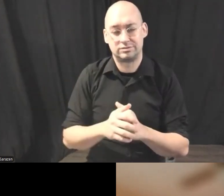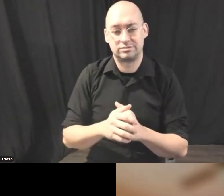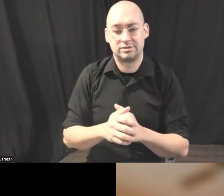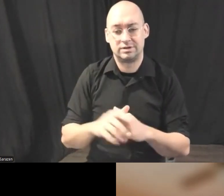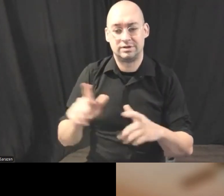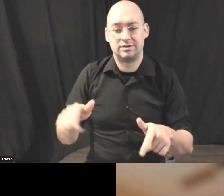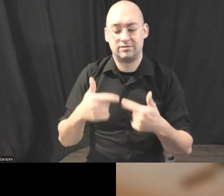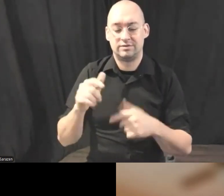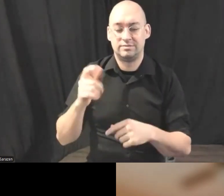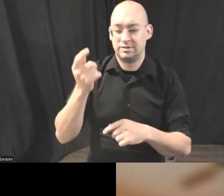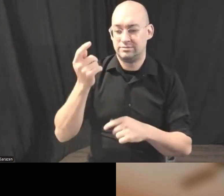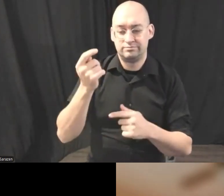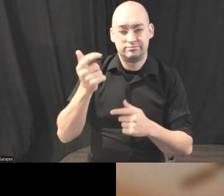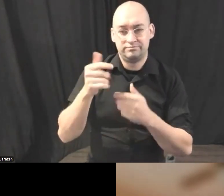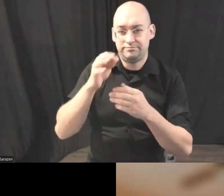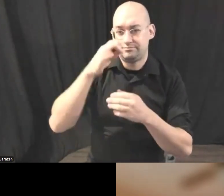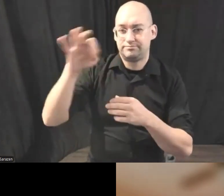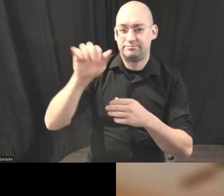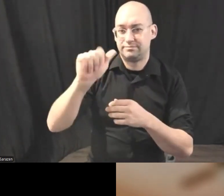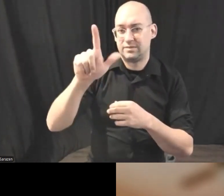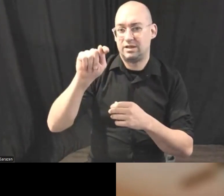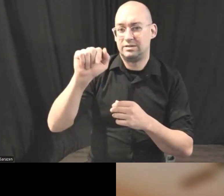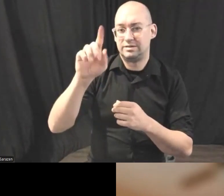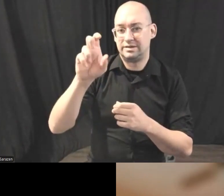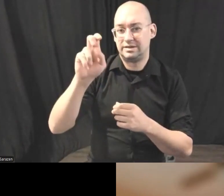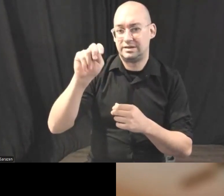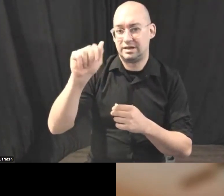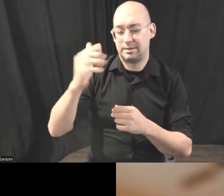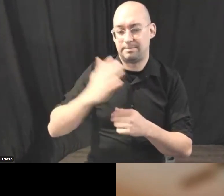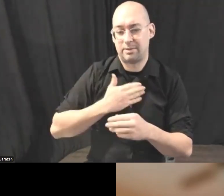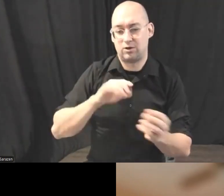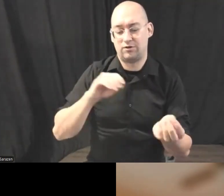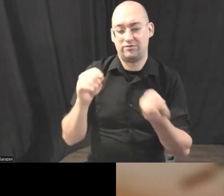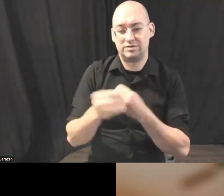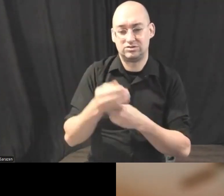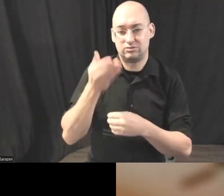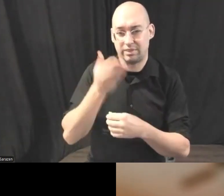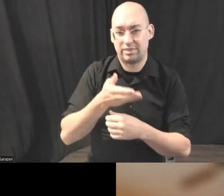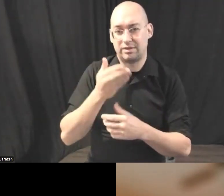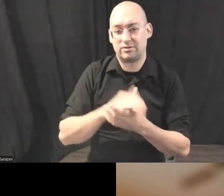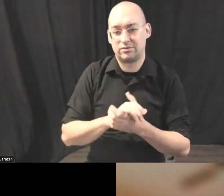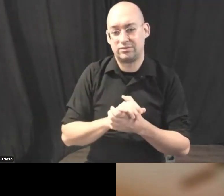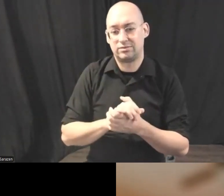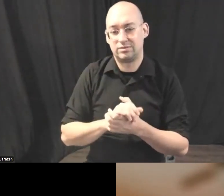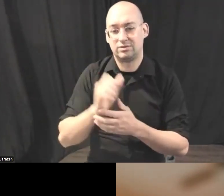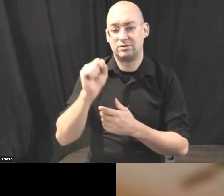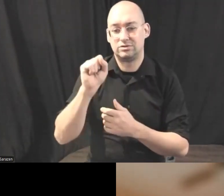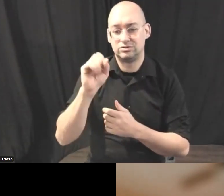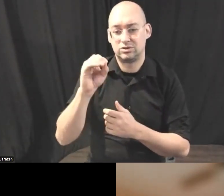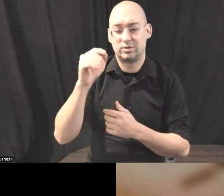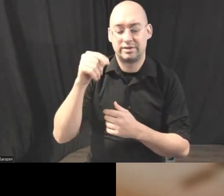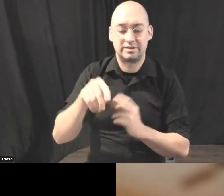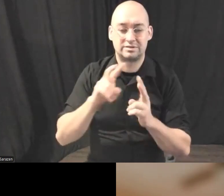stone's throw away from Altadena, and my office is right there. Yeah. So this is